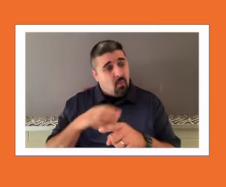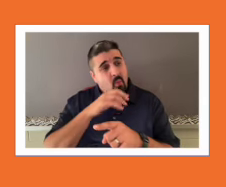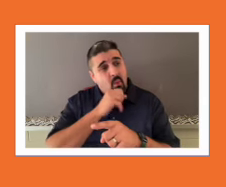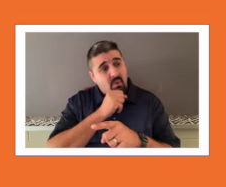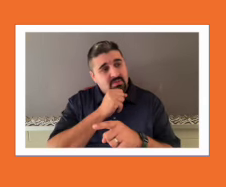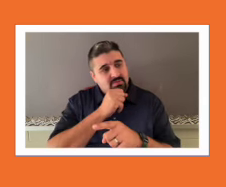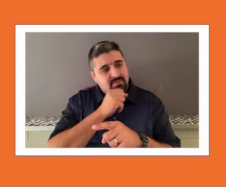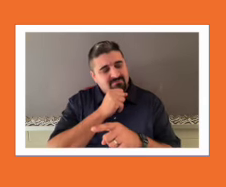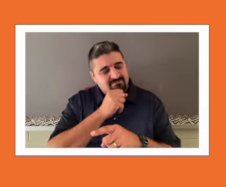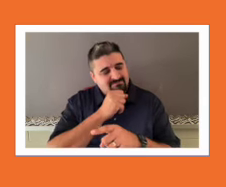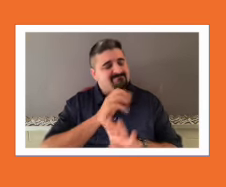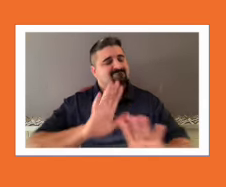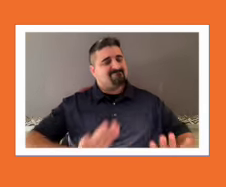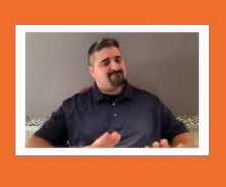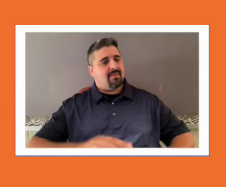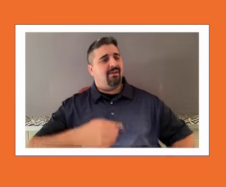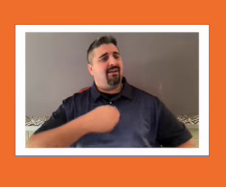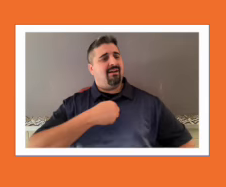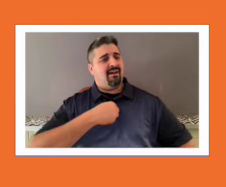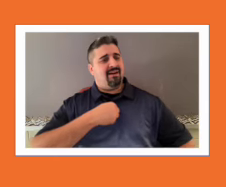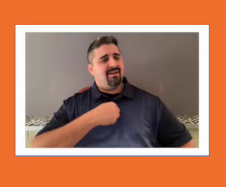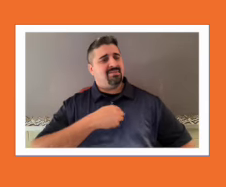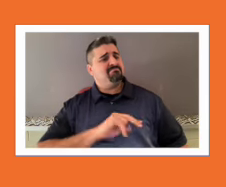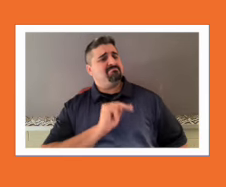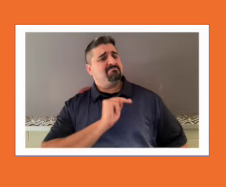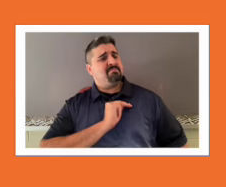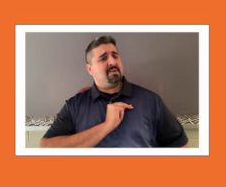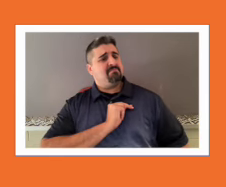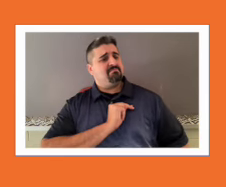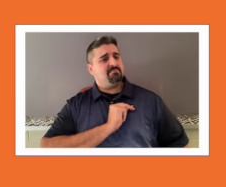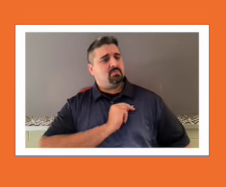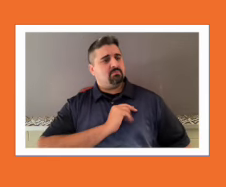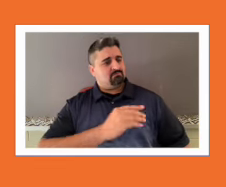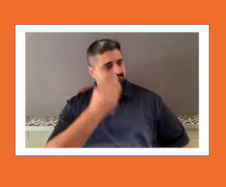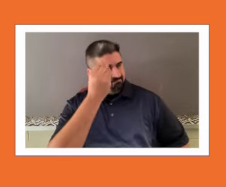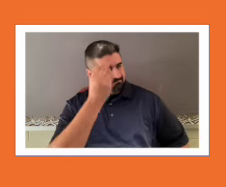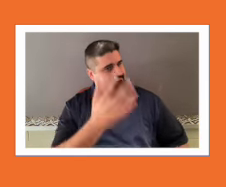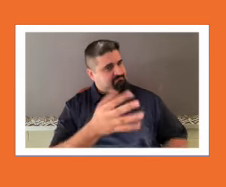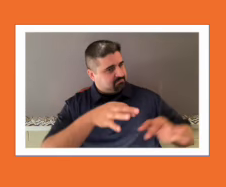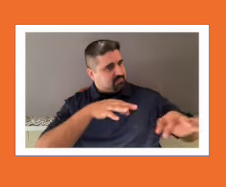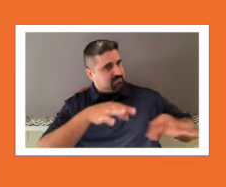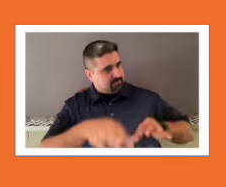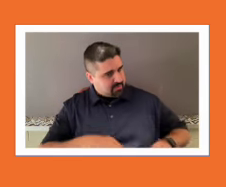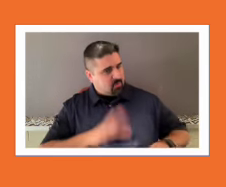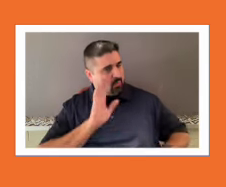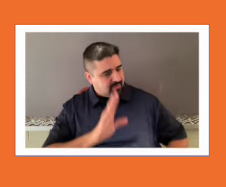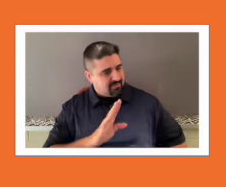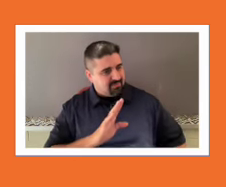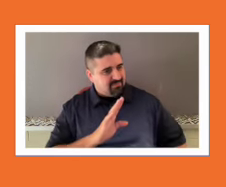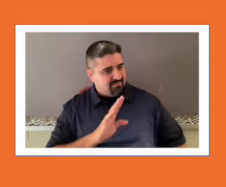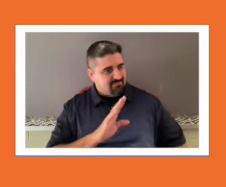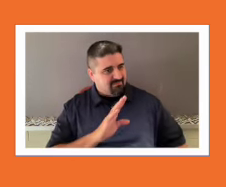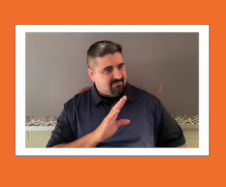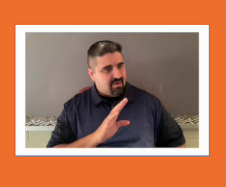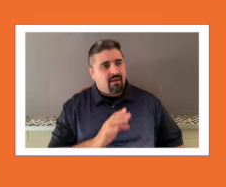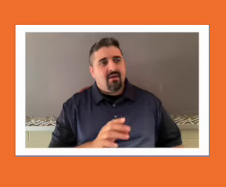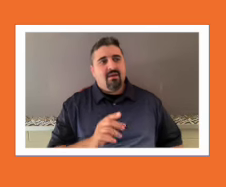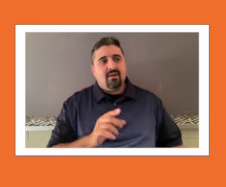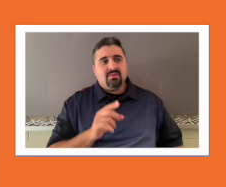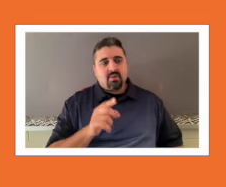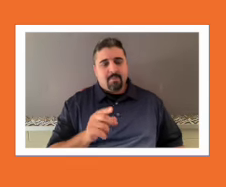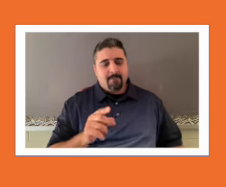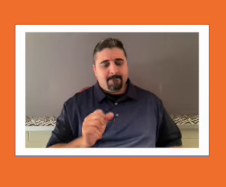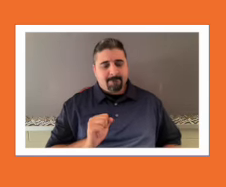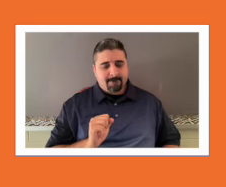dog. The yellow paint was still wet. It mixed with the red paint. Yellow and